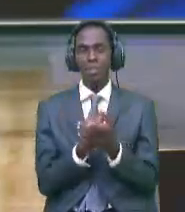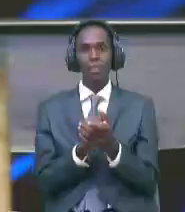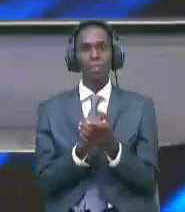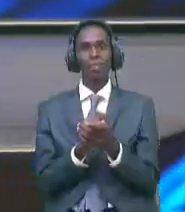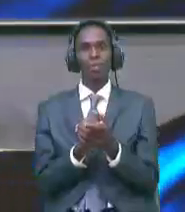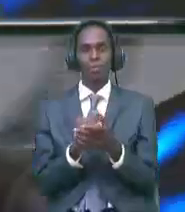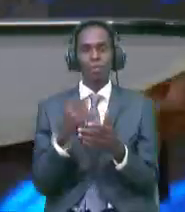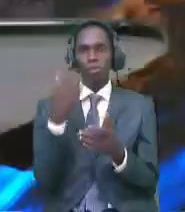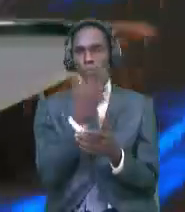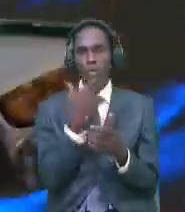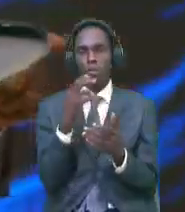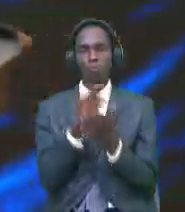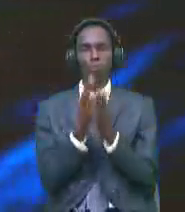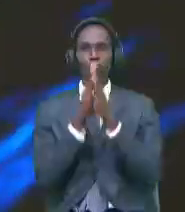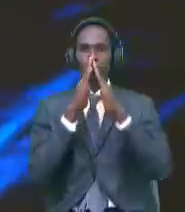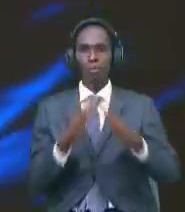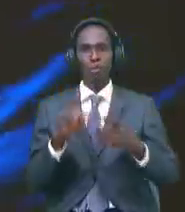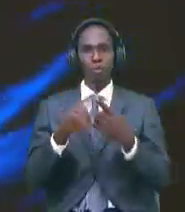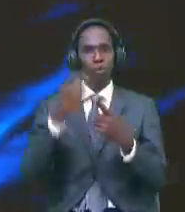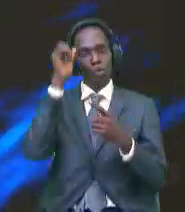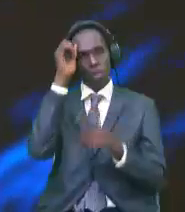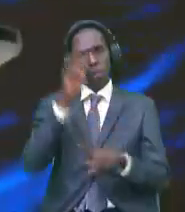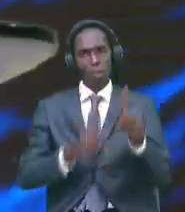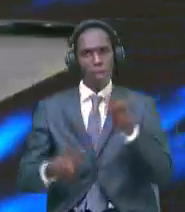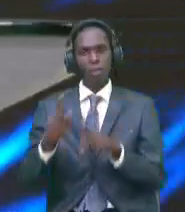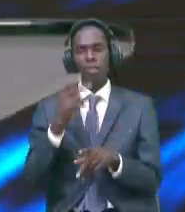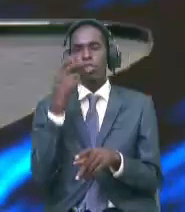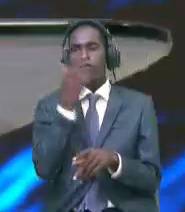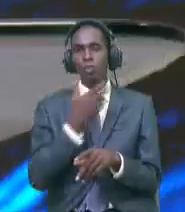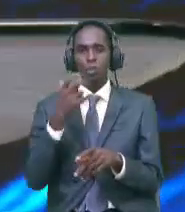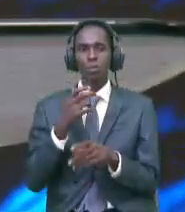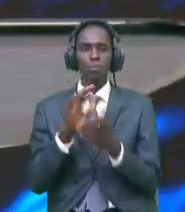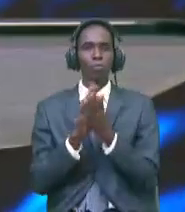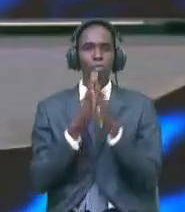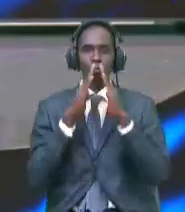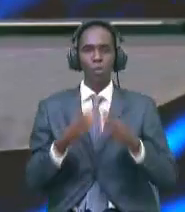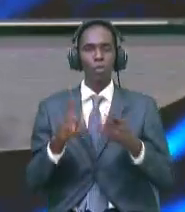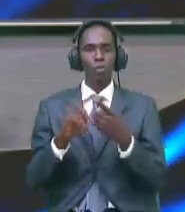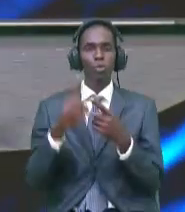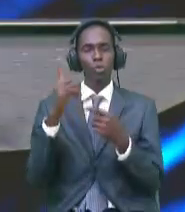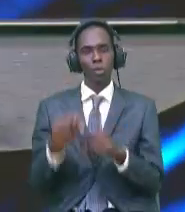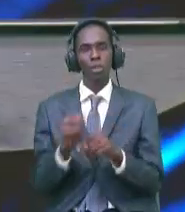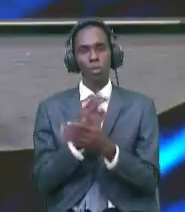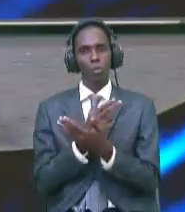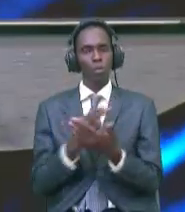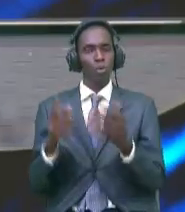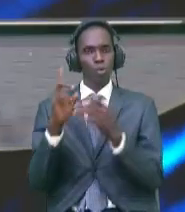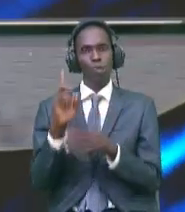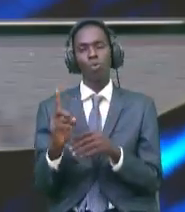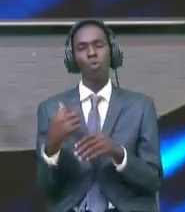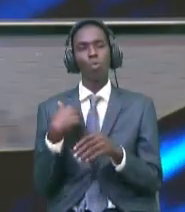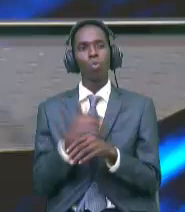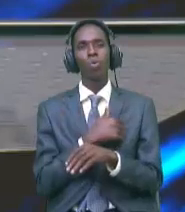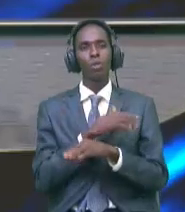speak peace unto his people. He will speak peace to his saints. But don't let those saints